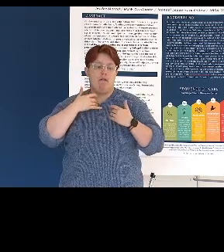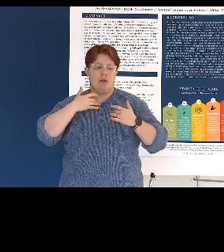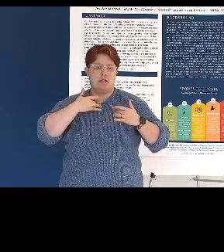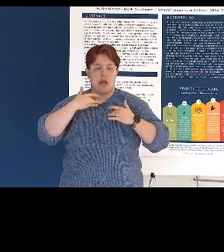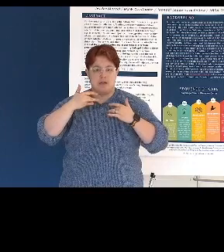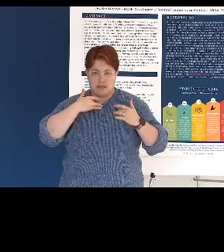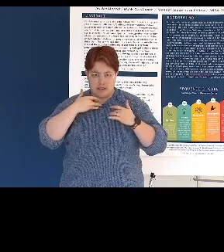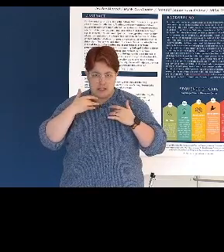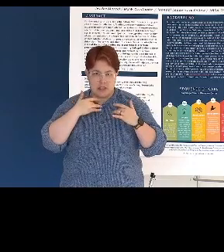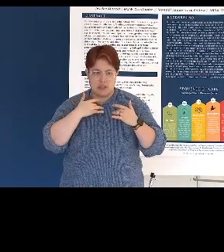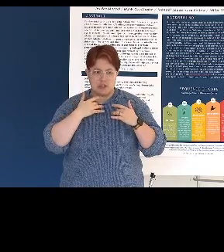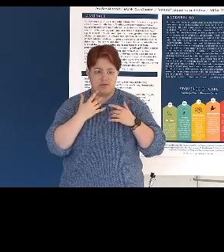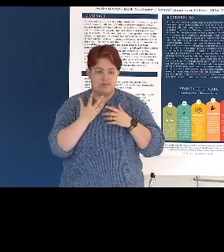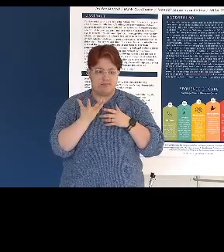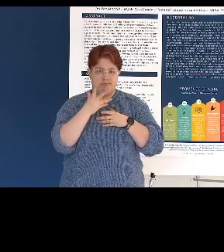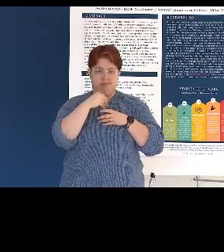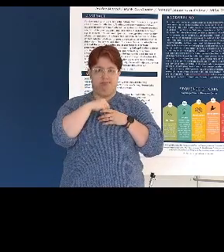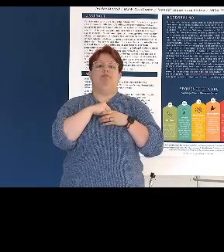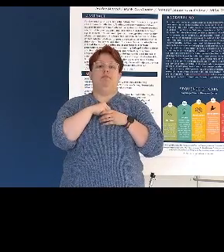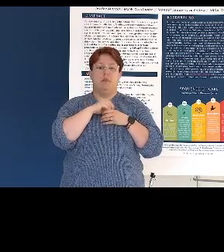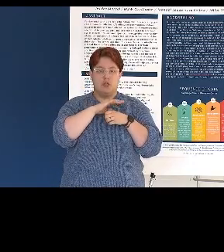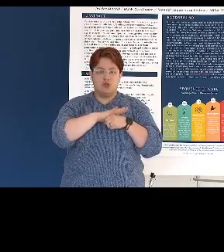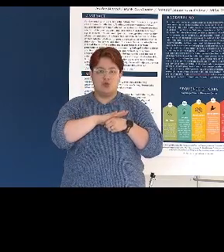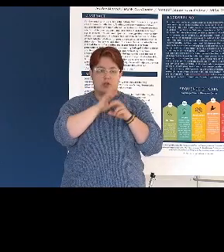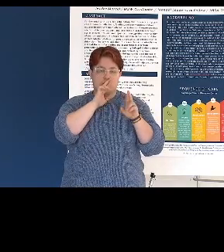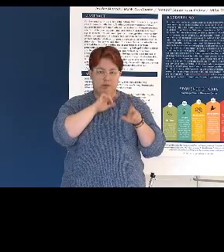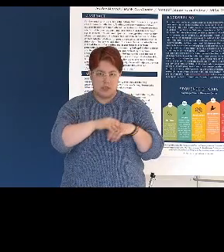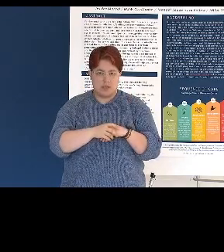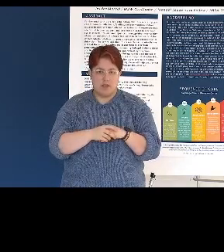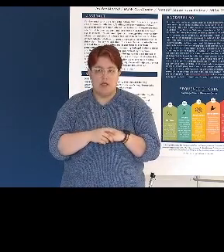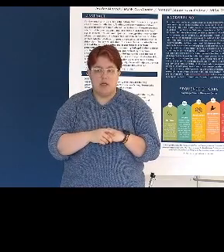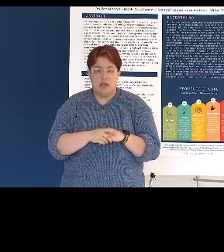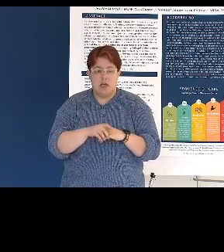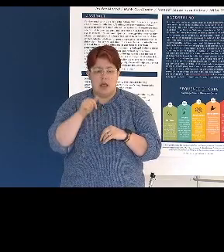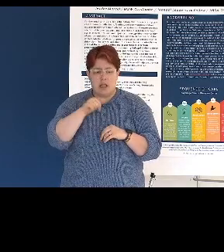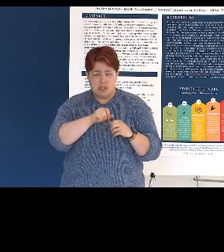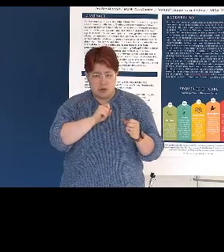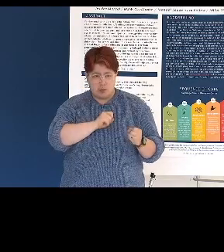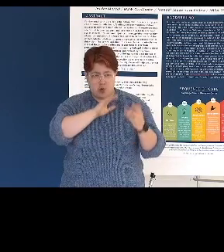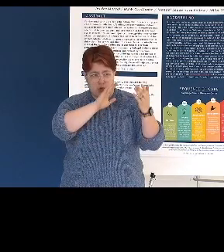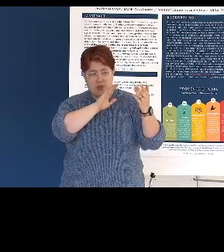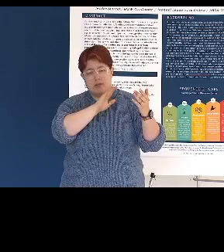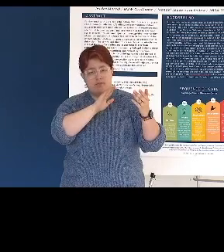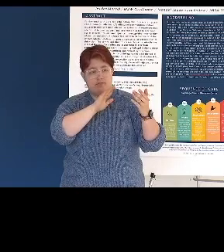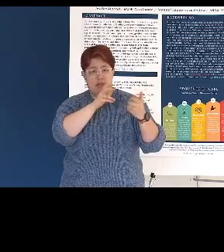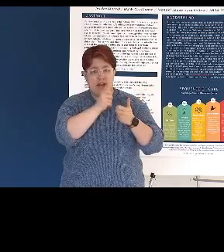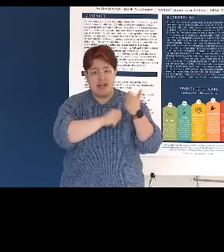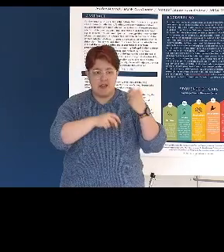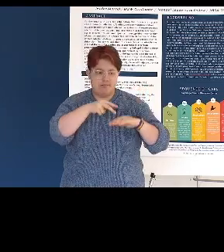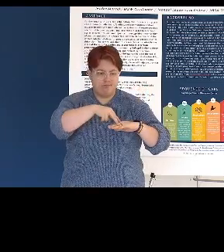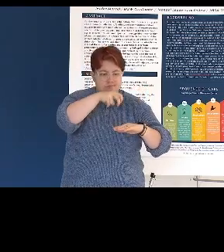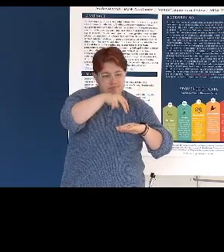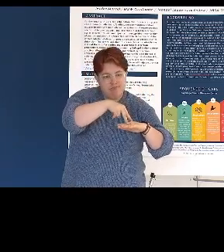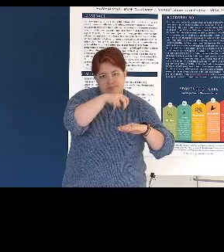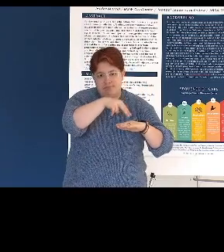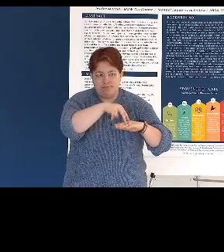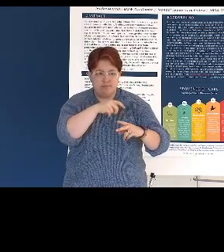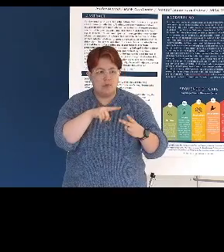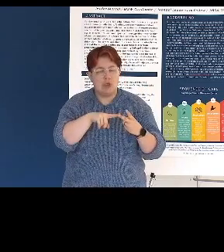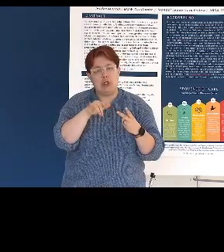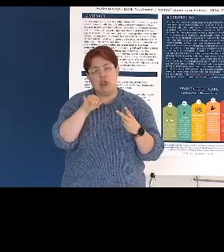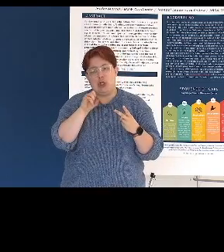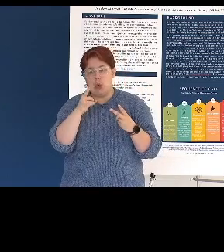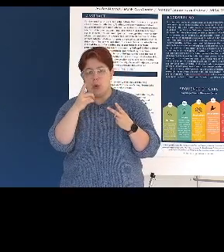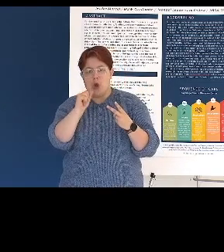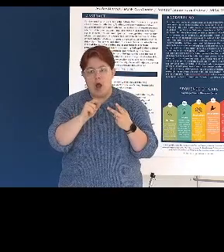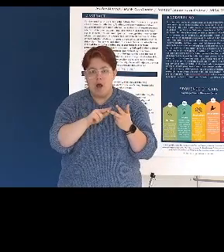sensitization in the stress response system. These approaches could be anything from jumping on a mini trampoline, doing yoga,